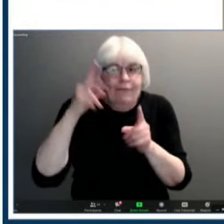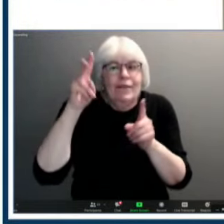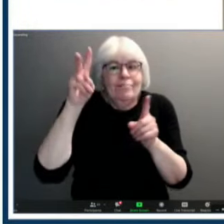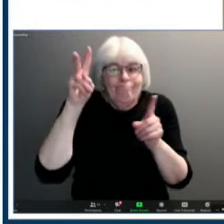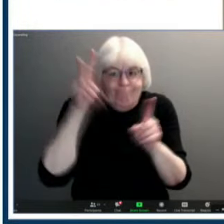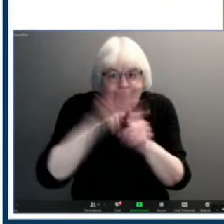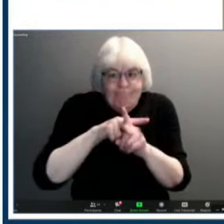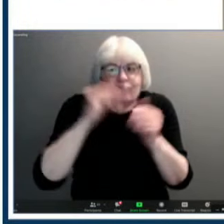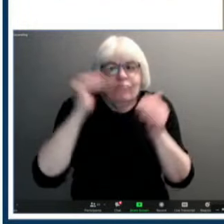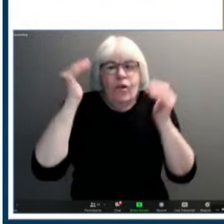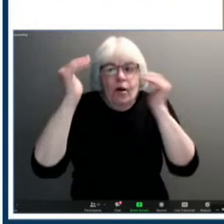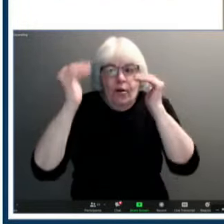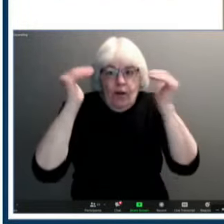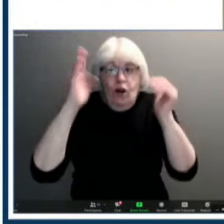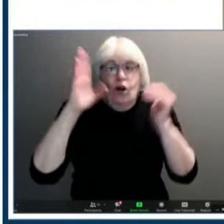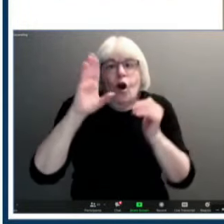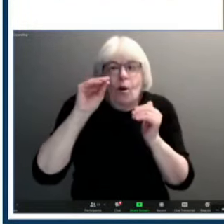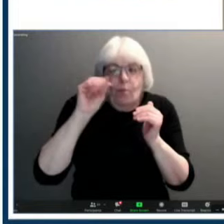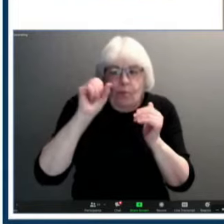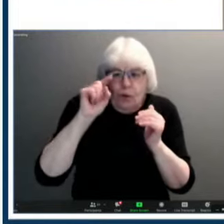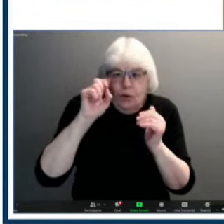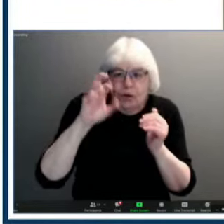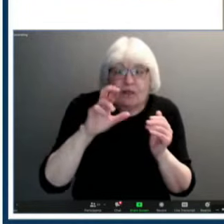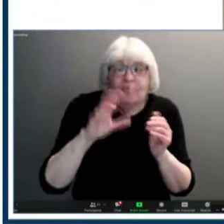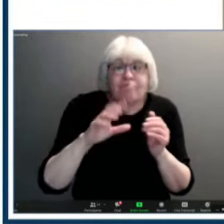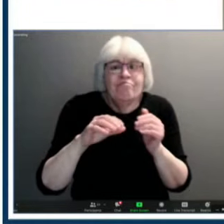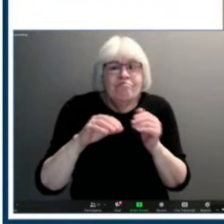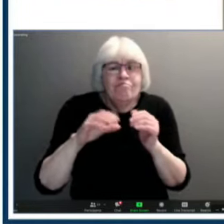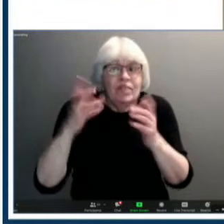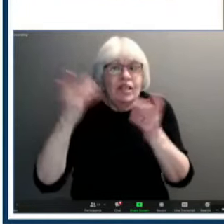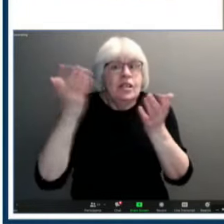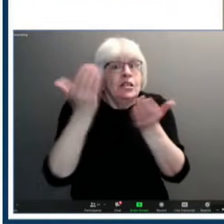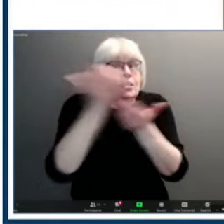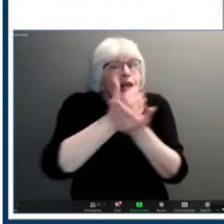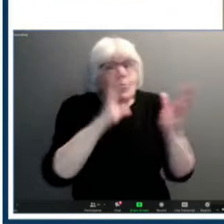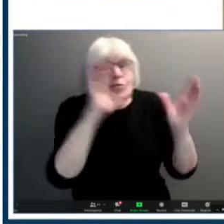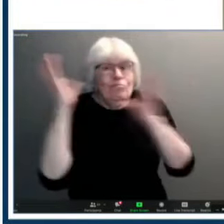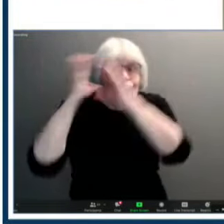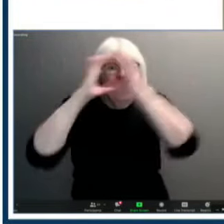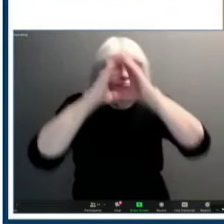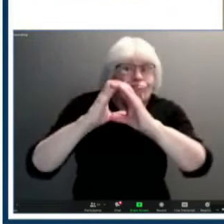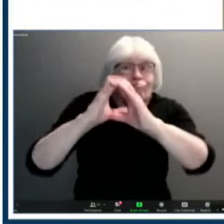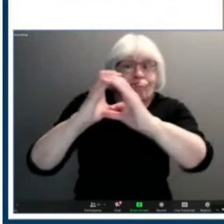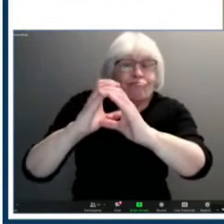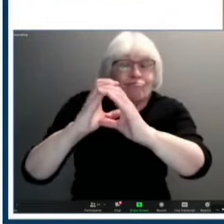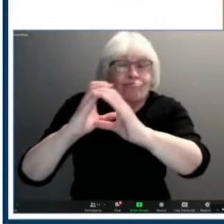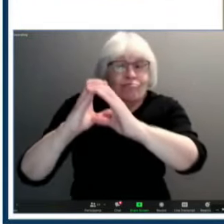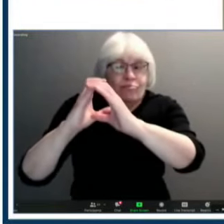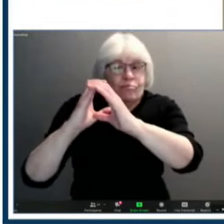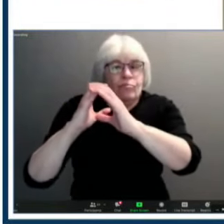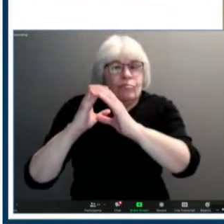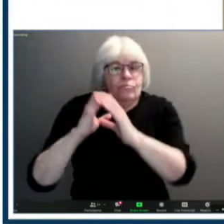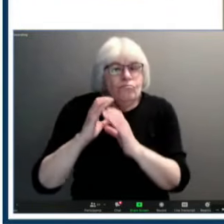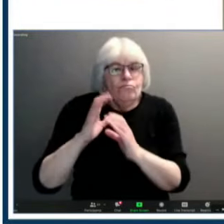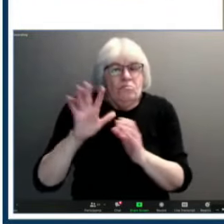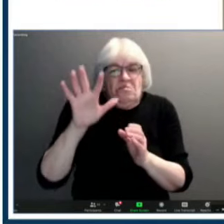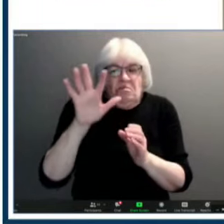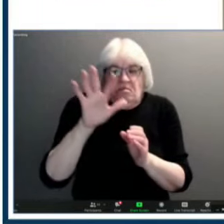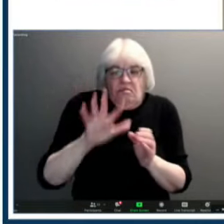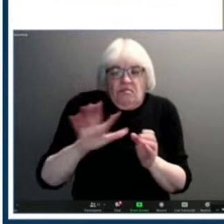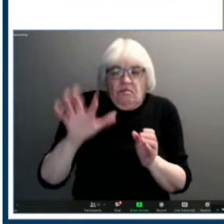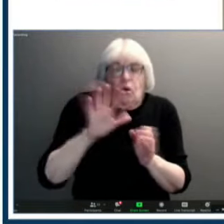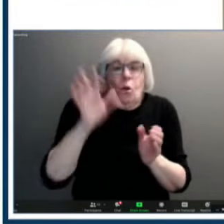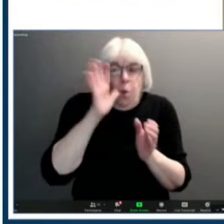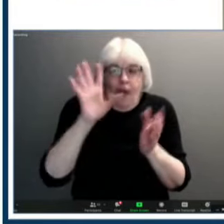our mobile outreach team will start giving out more than 4,000, we'll give out about 4,000 more